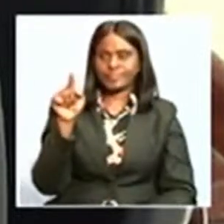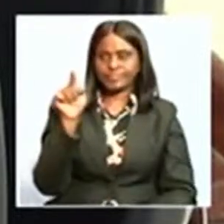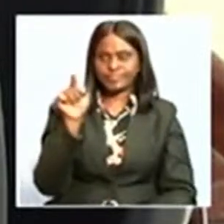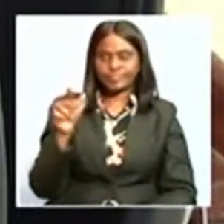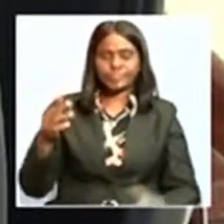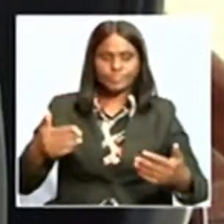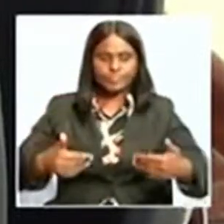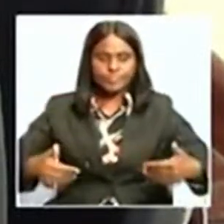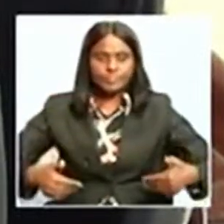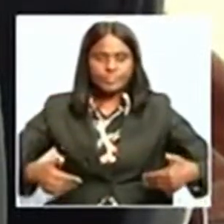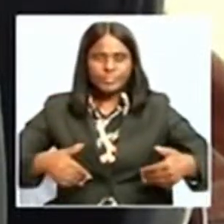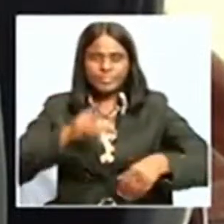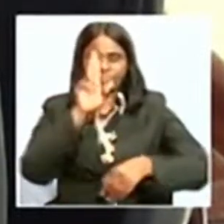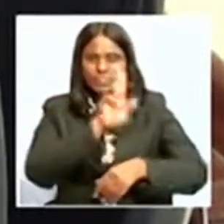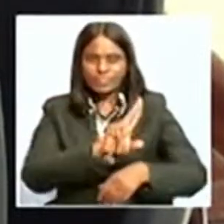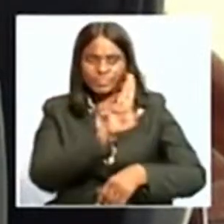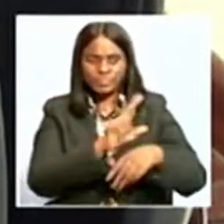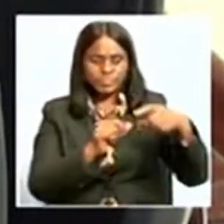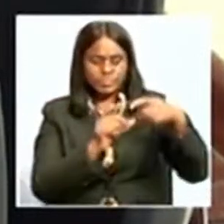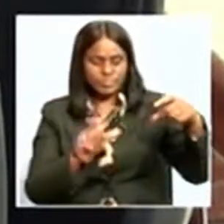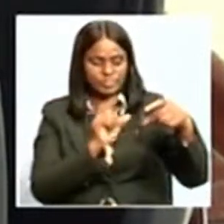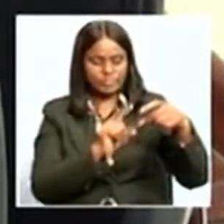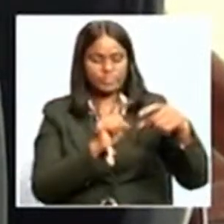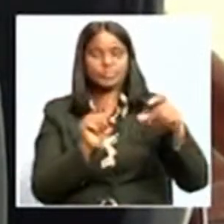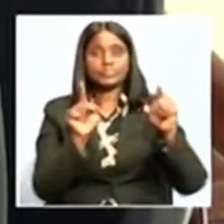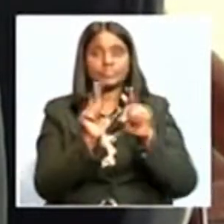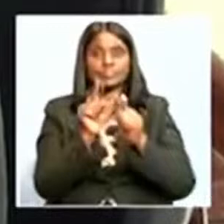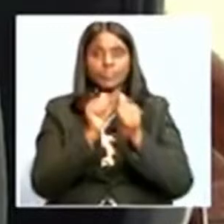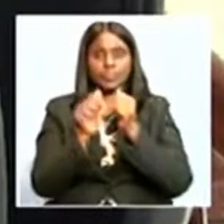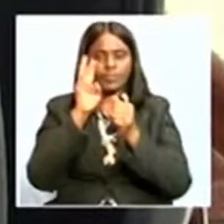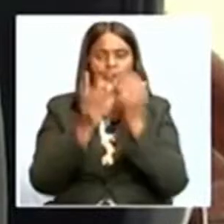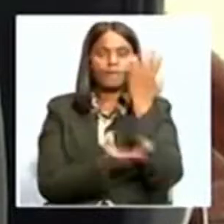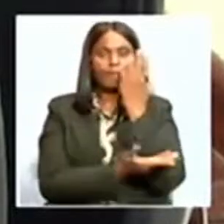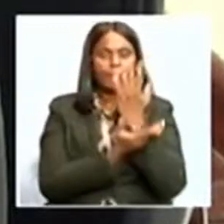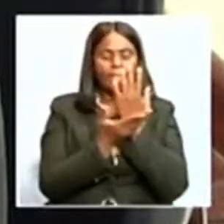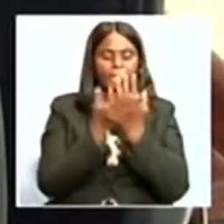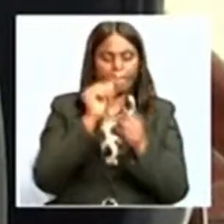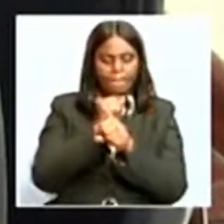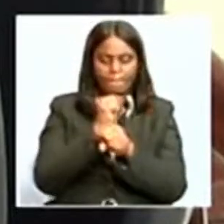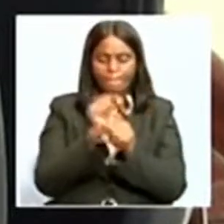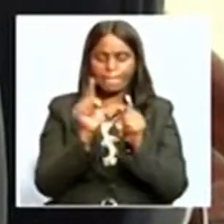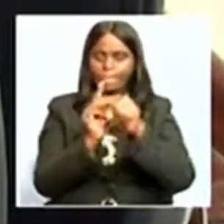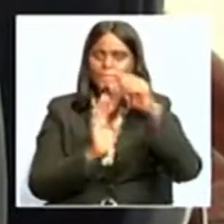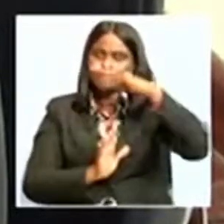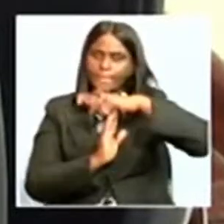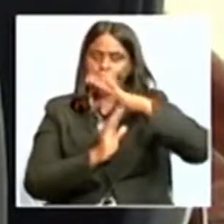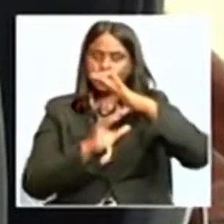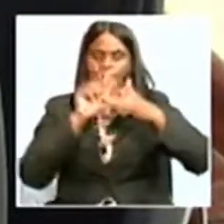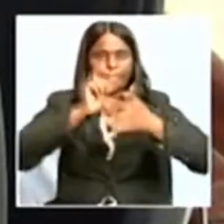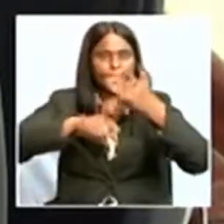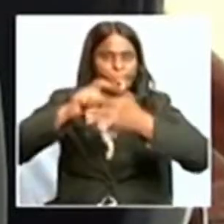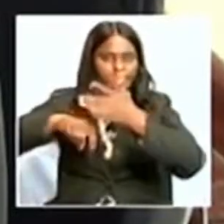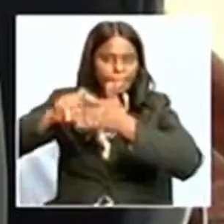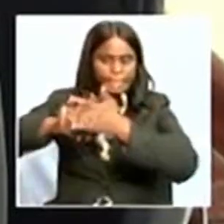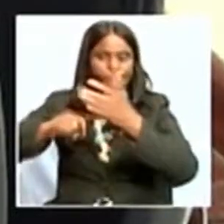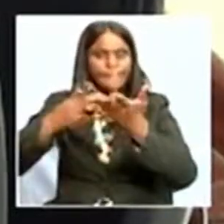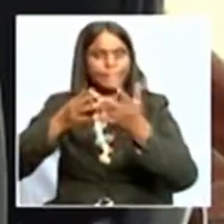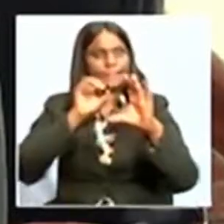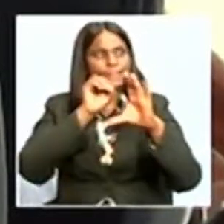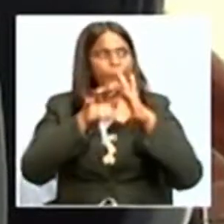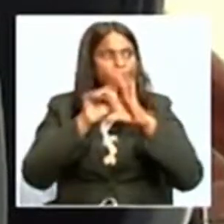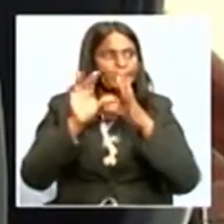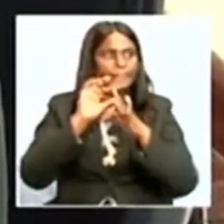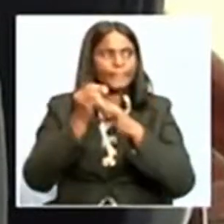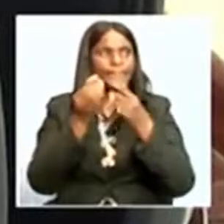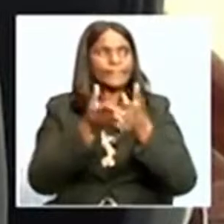use of an electronic invoicing system, will enhance compliance by limiting input tax deduction, credit or claim